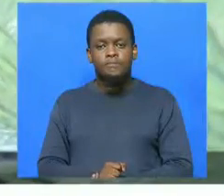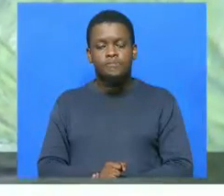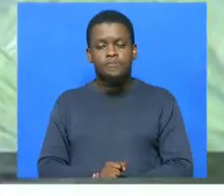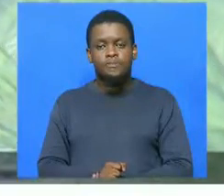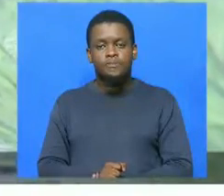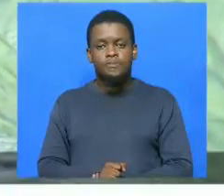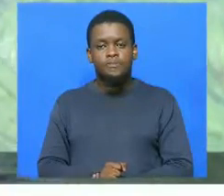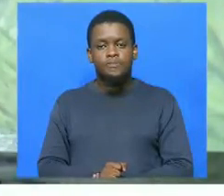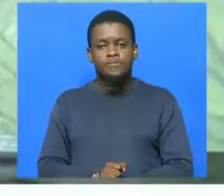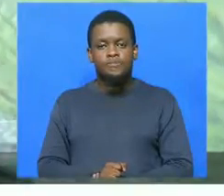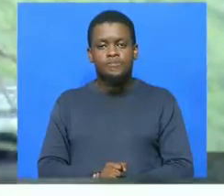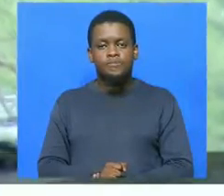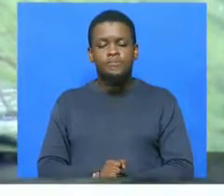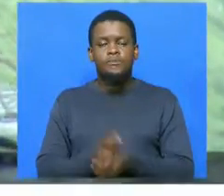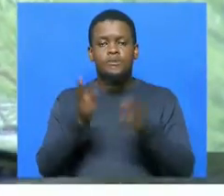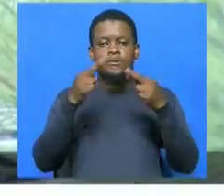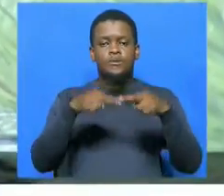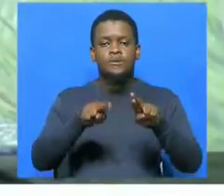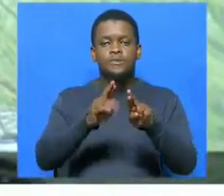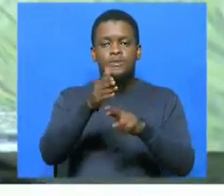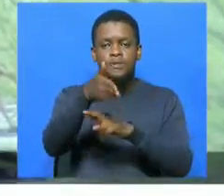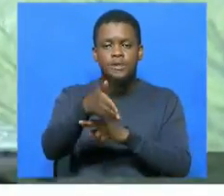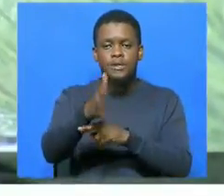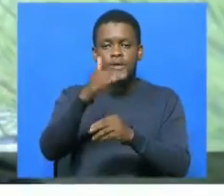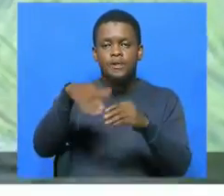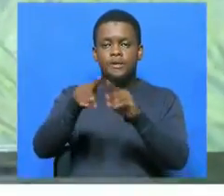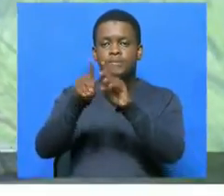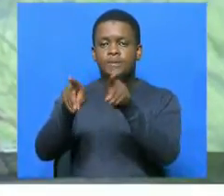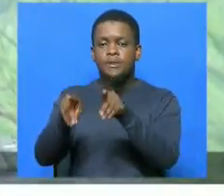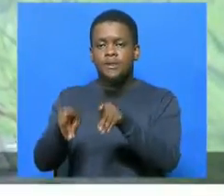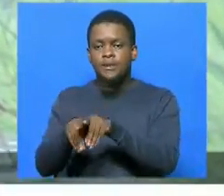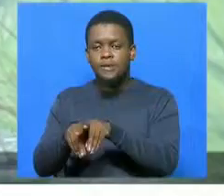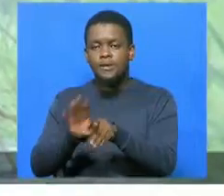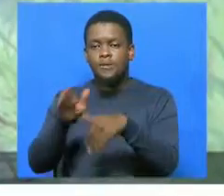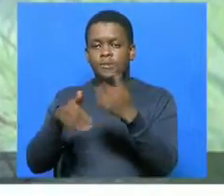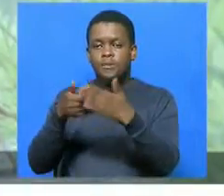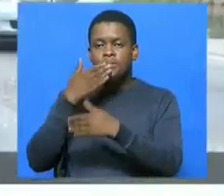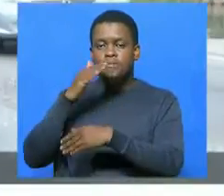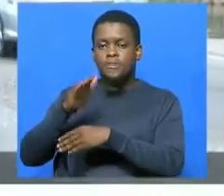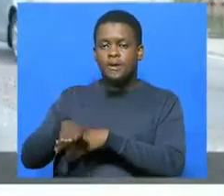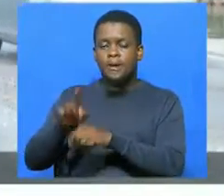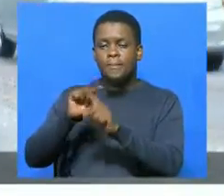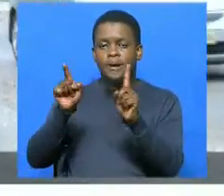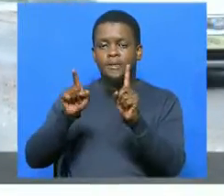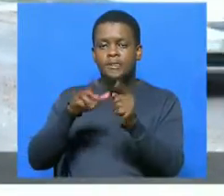stormwater drainage system in the township is said to be the root cause of all this flooding.